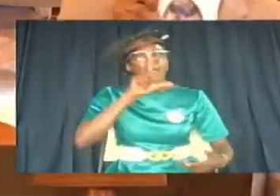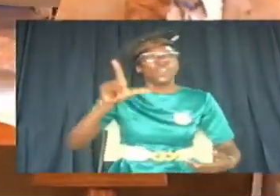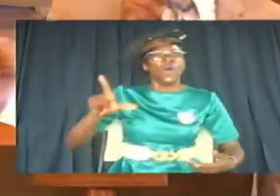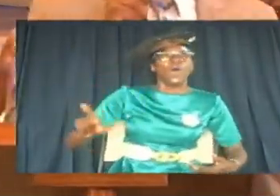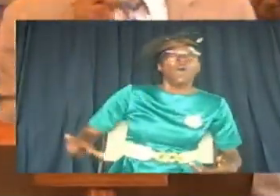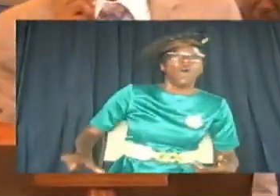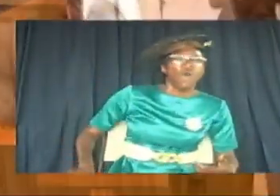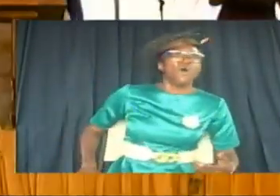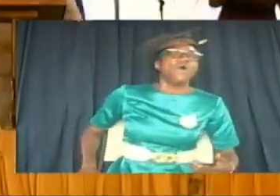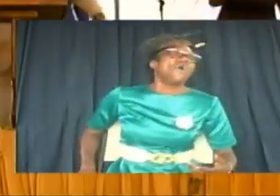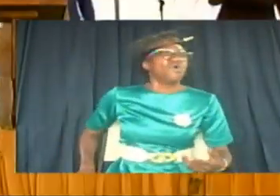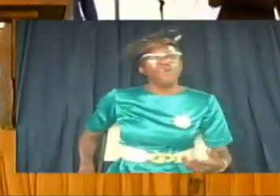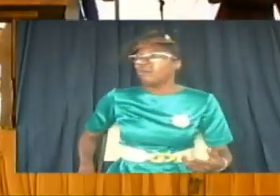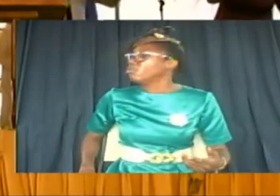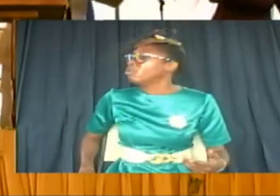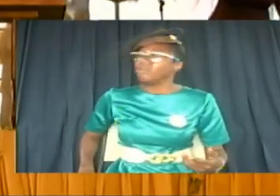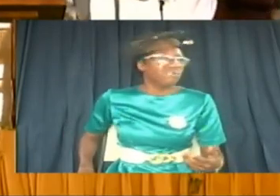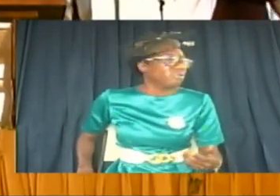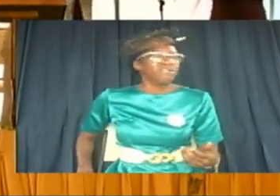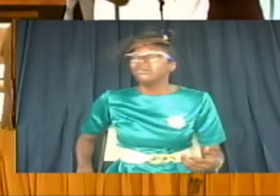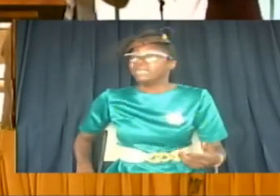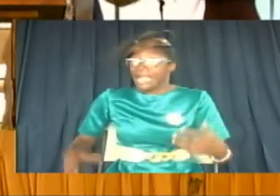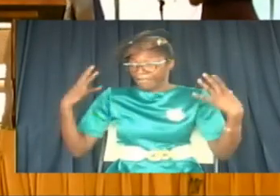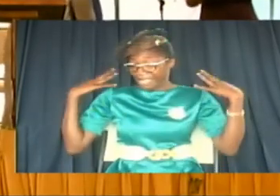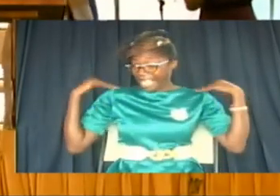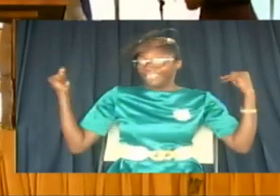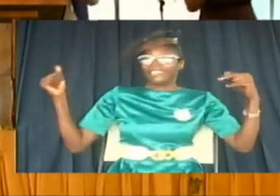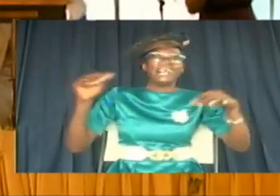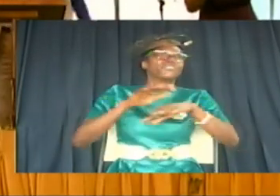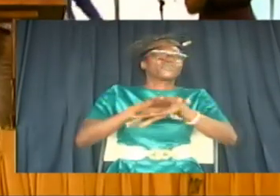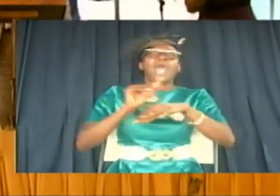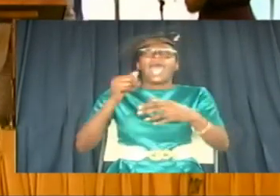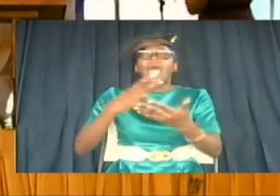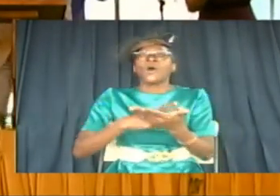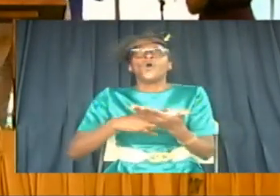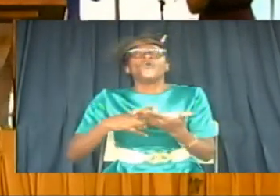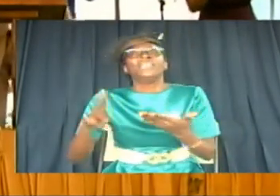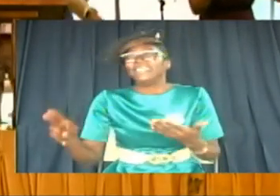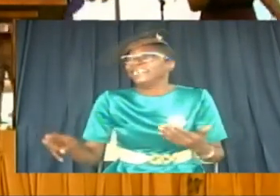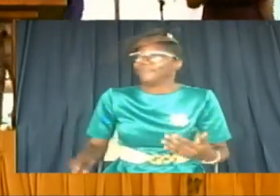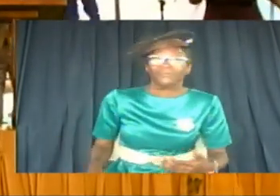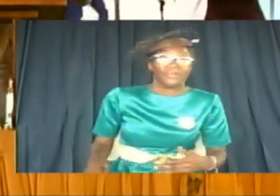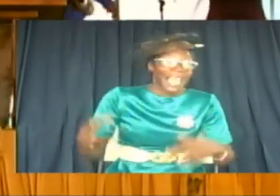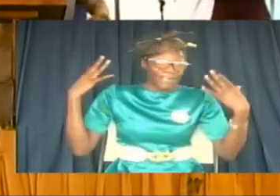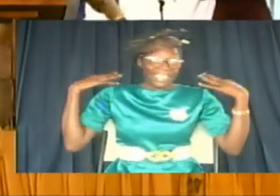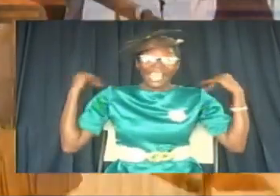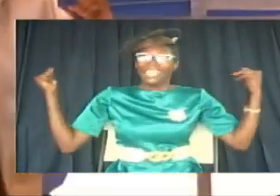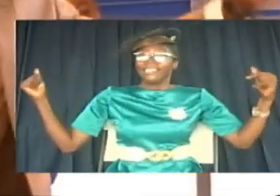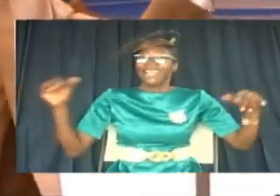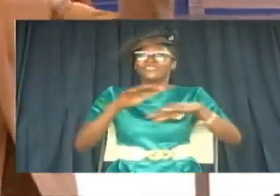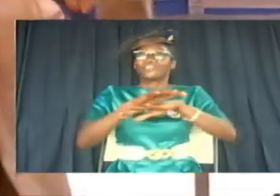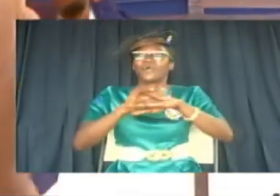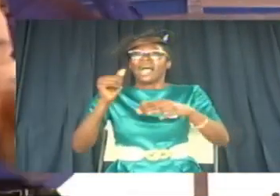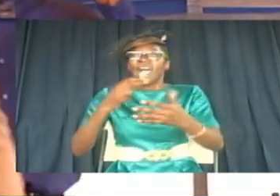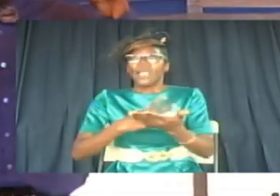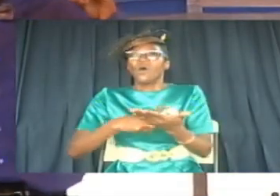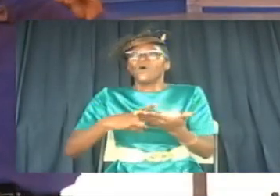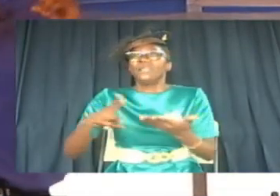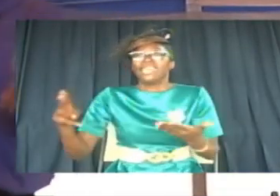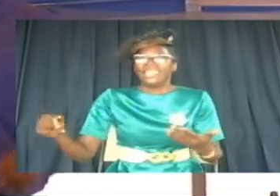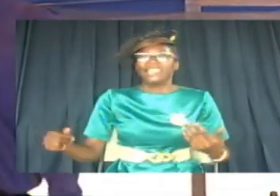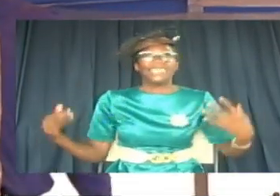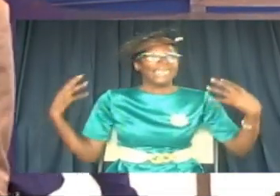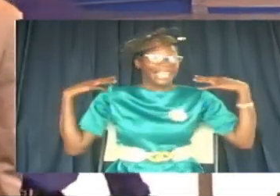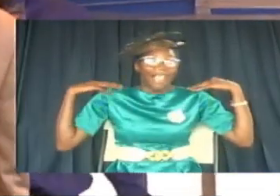the Lord. One more time. The angels cried holy. The angels cried holy. The angels cried holy. The angels cried